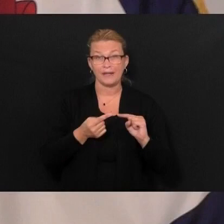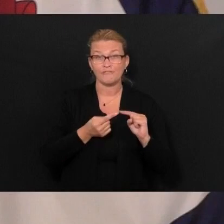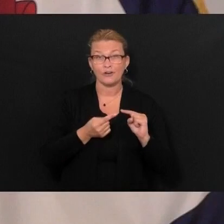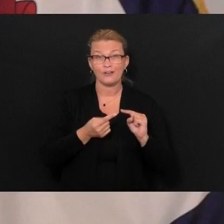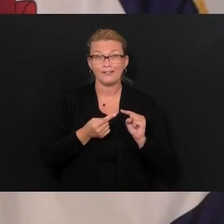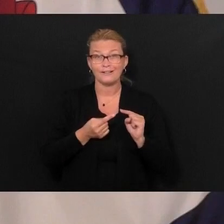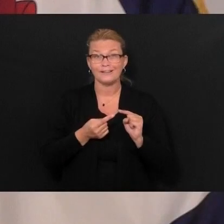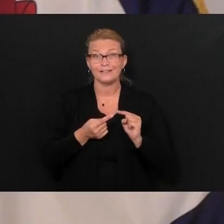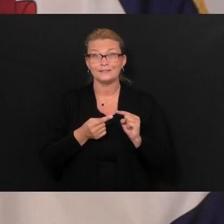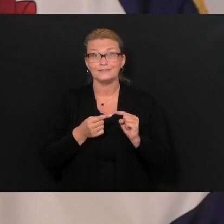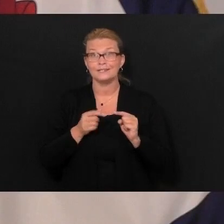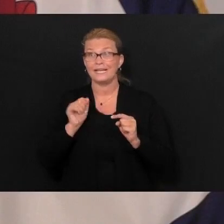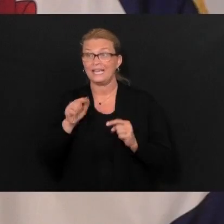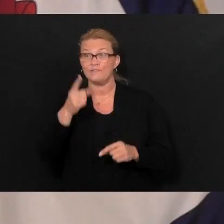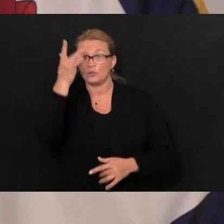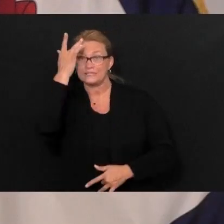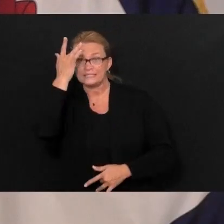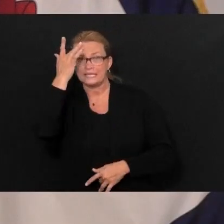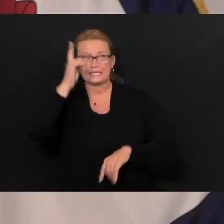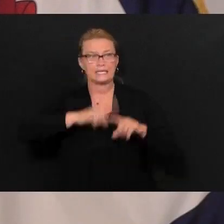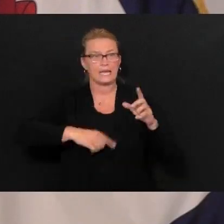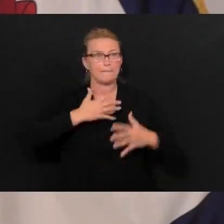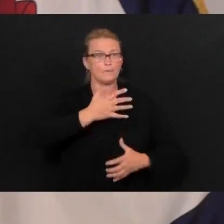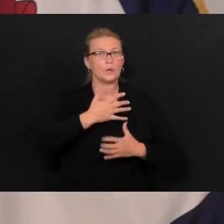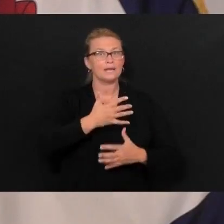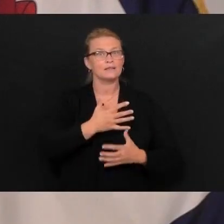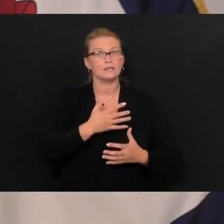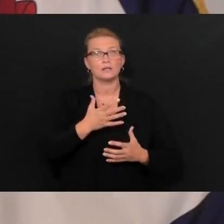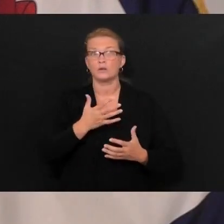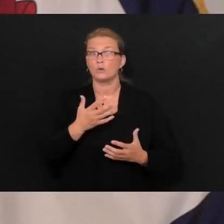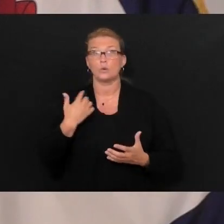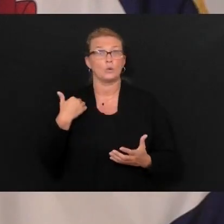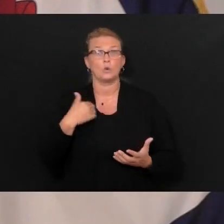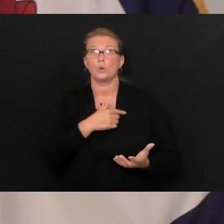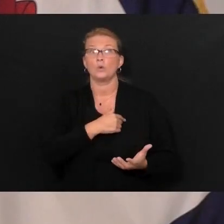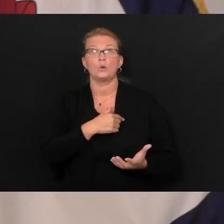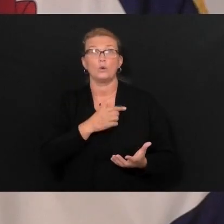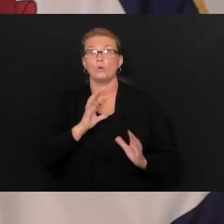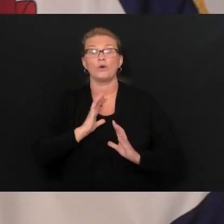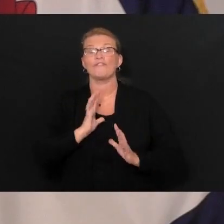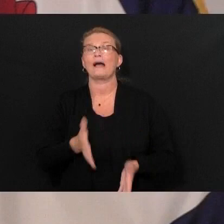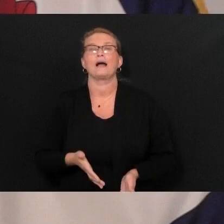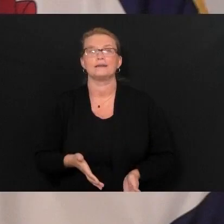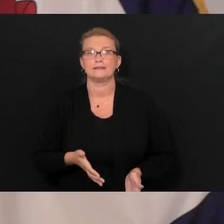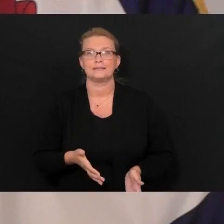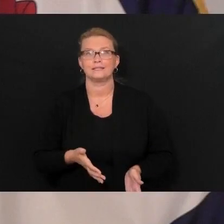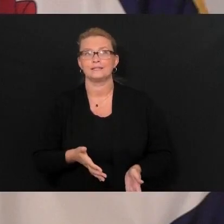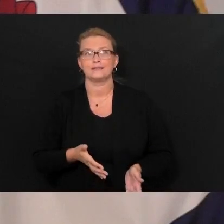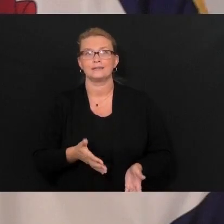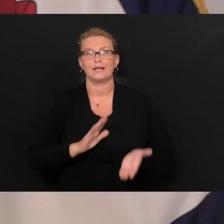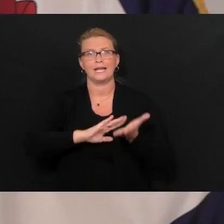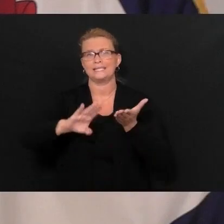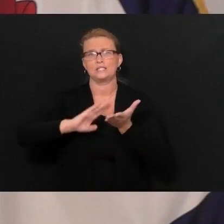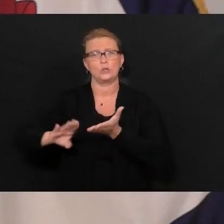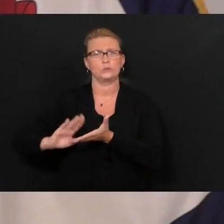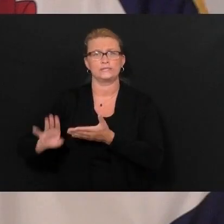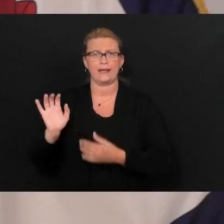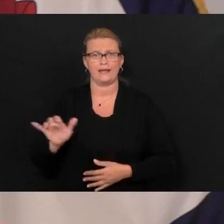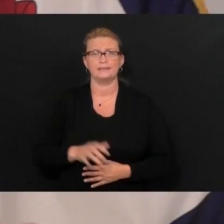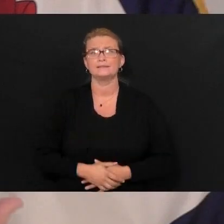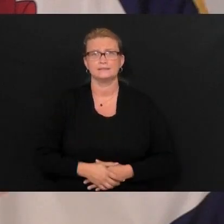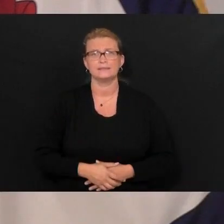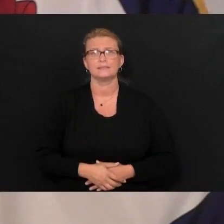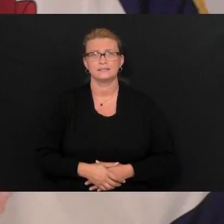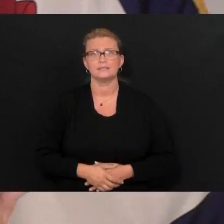you've got a medical condition and you can't breathe or whatever like that, we said we're good at that. We're good with that. Excuse all that. And